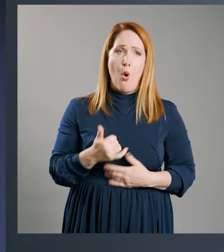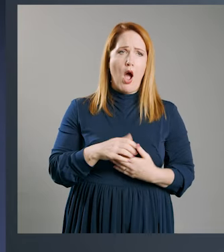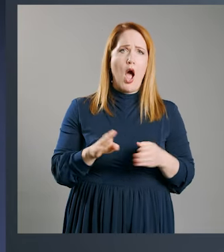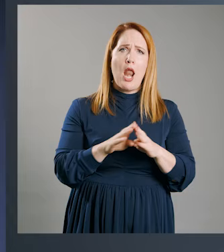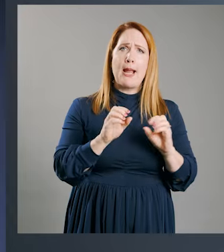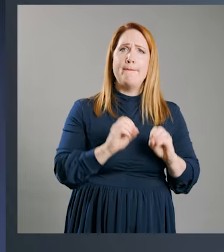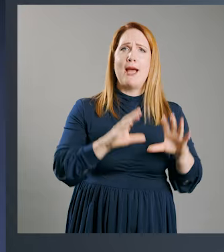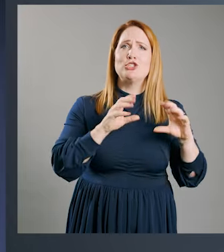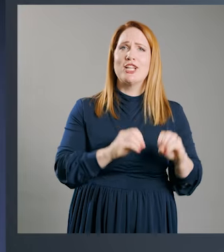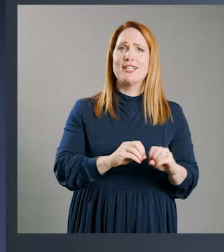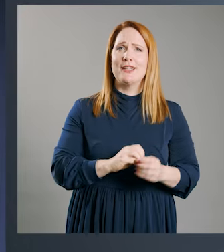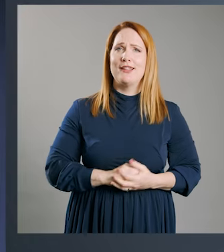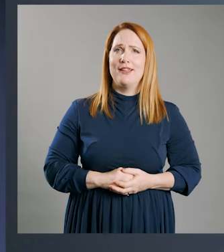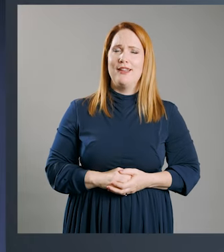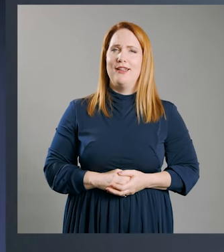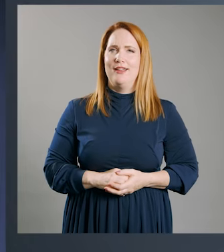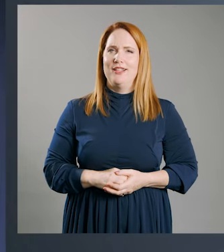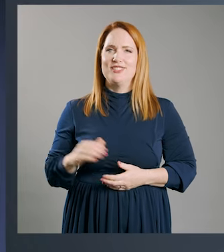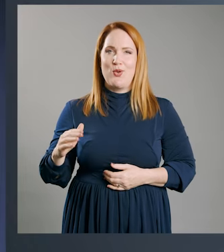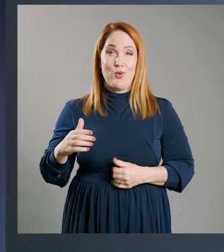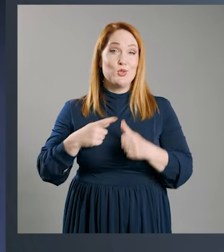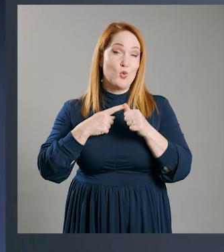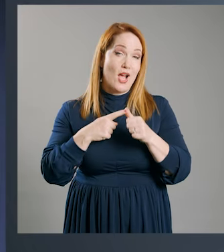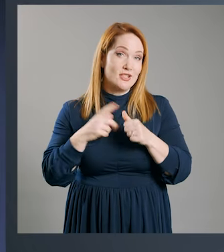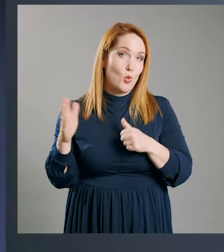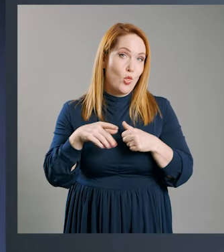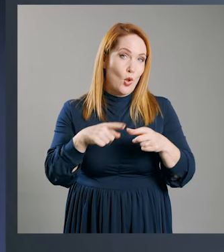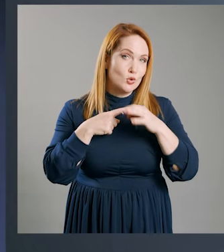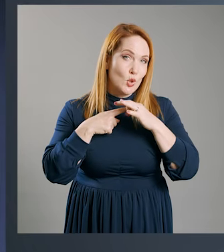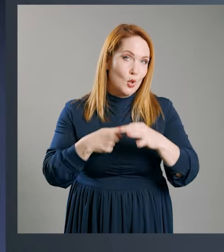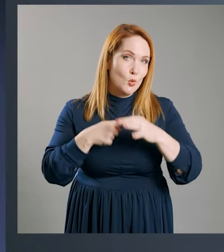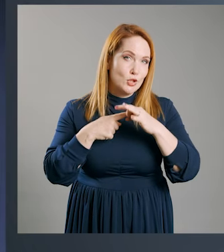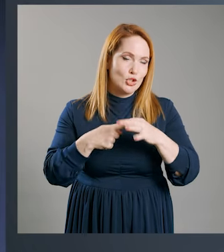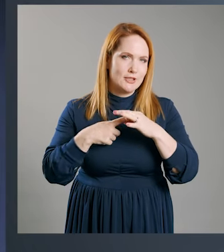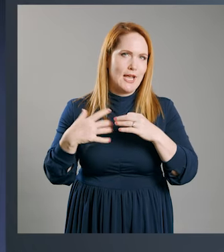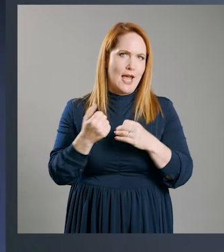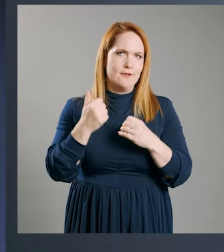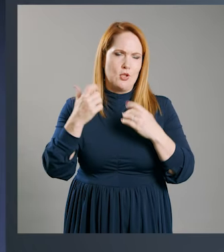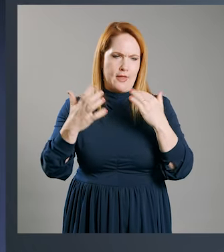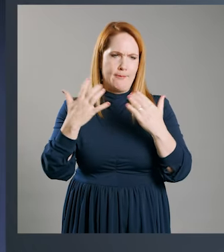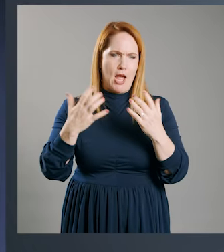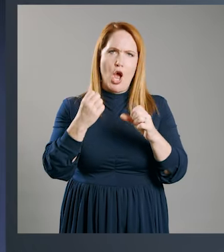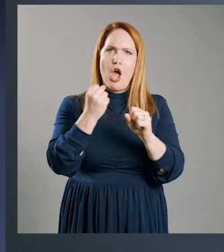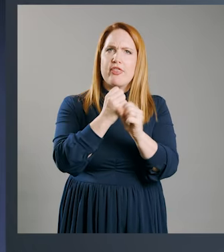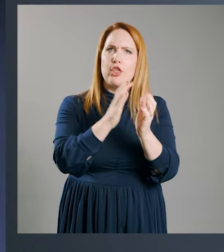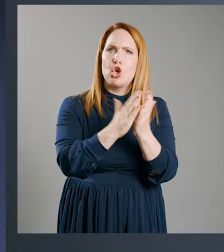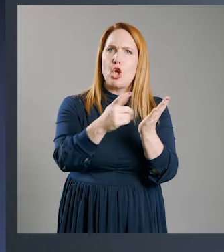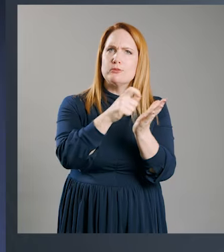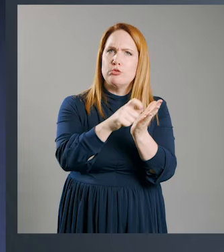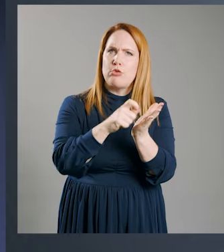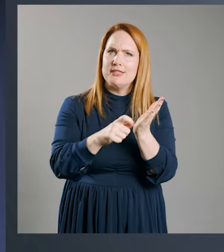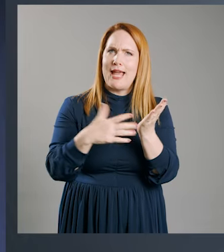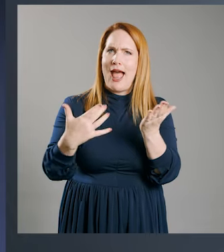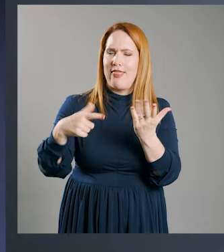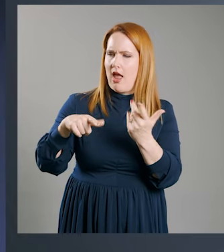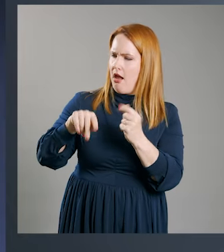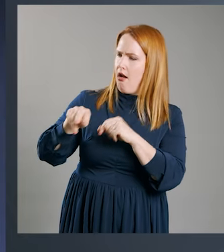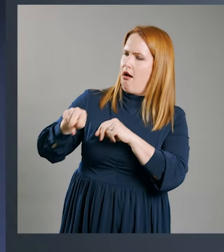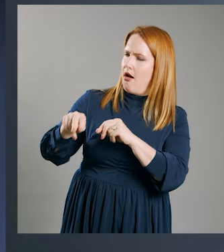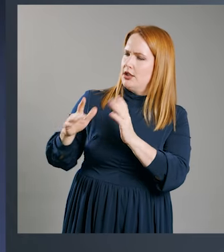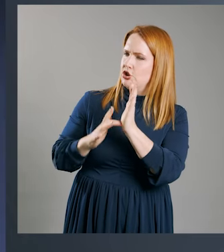magic? And in order to answer those questions, we need to look at how the gospel writers interpreted